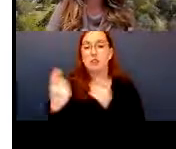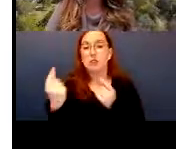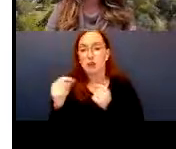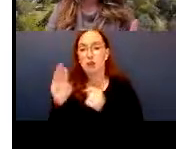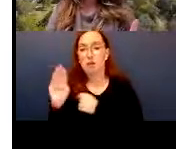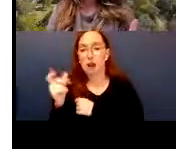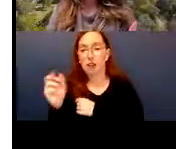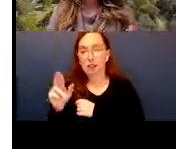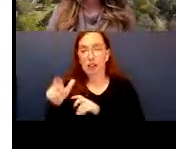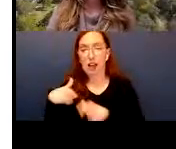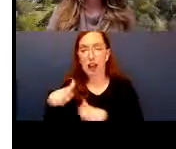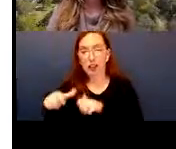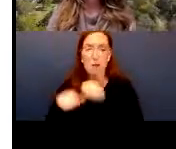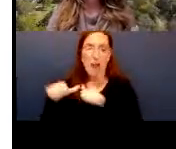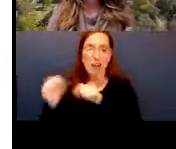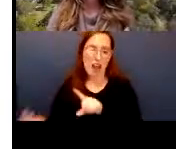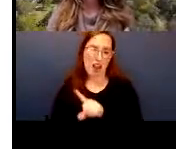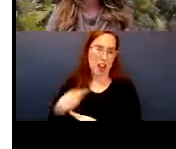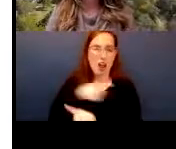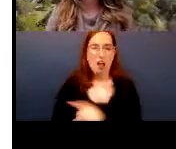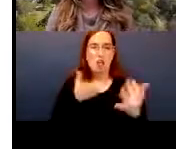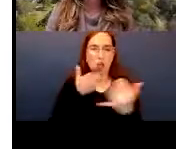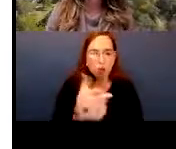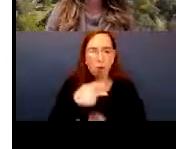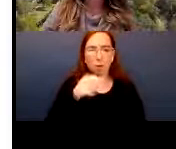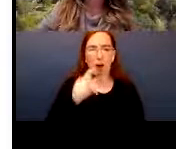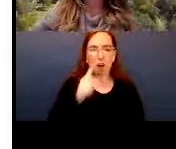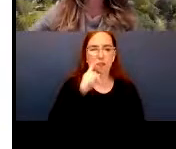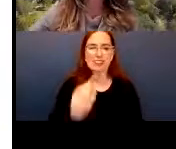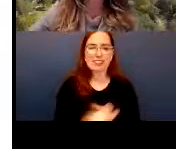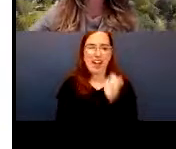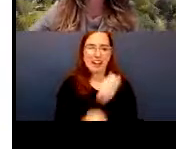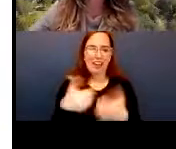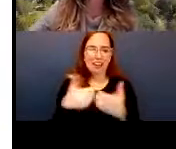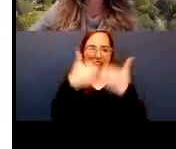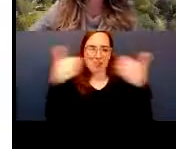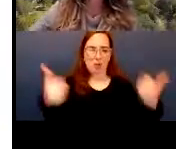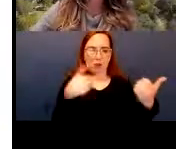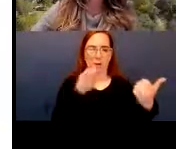Bike Trail into the park, where you would have a dedicated bike lane as part of the shared use path.